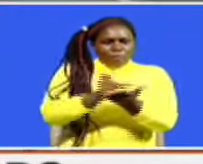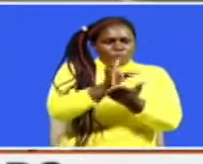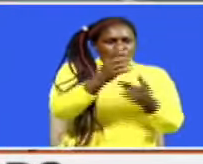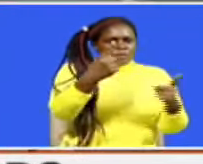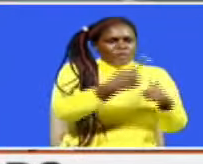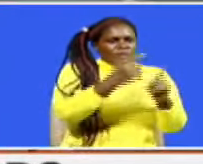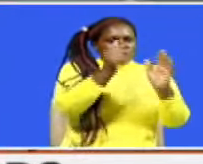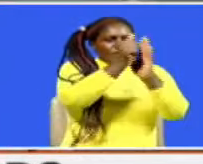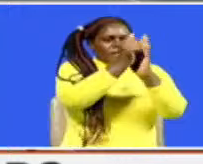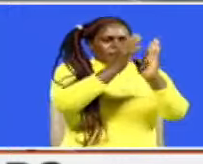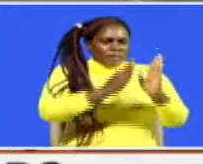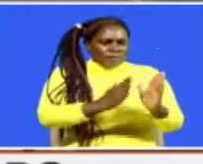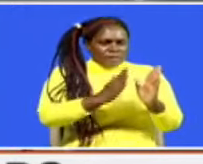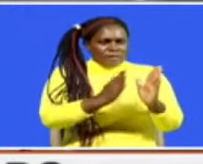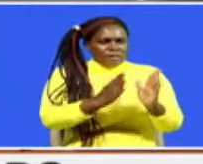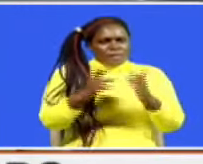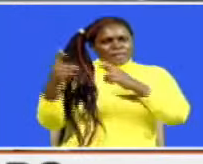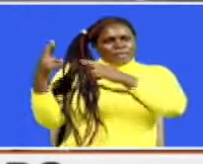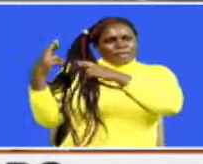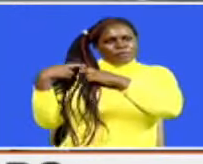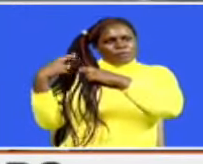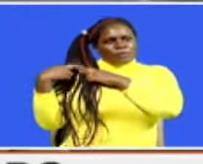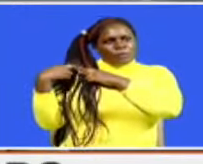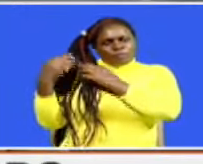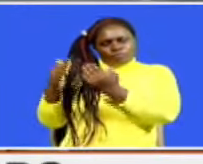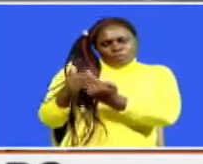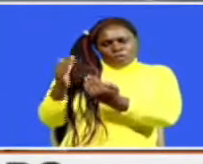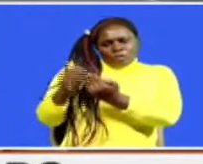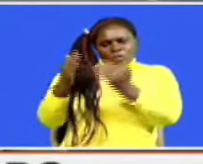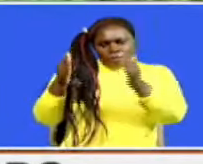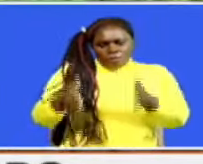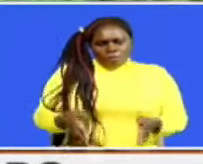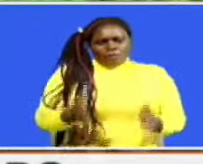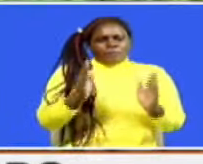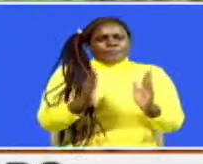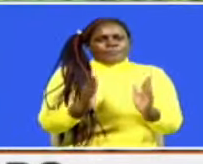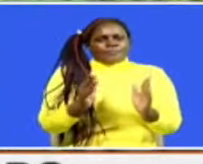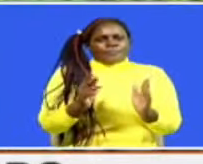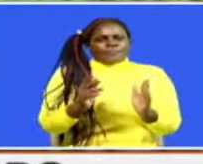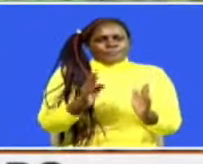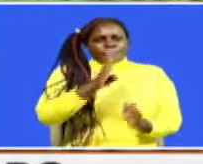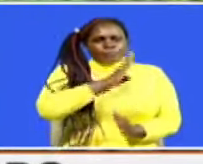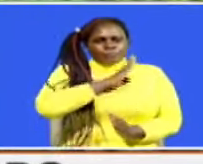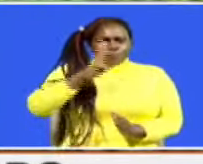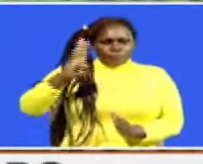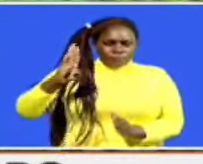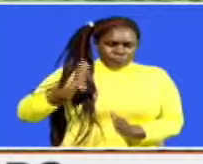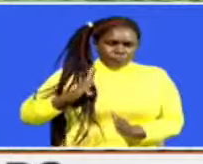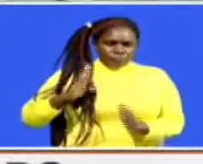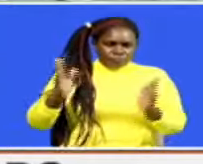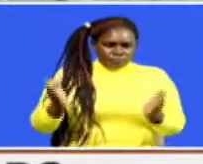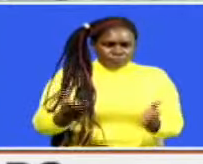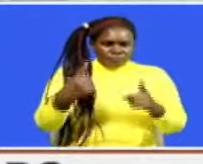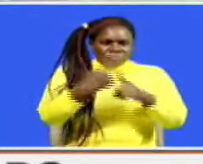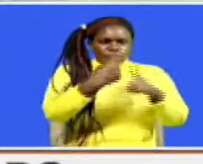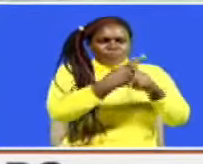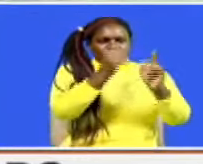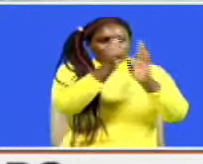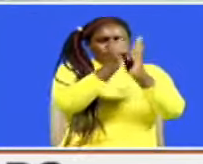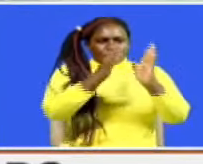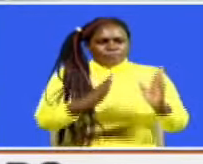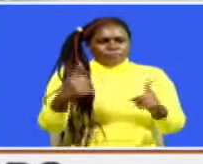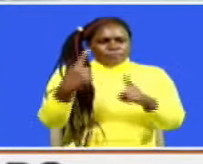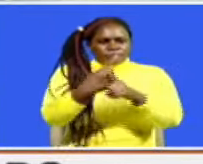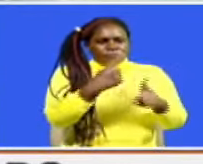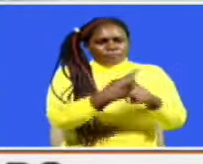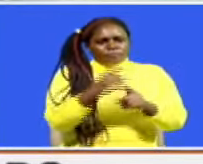road agencies whose mandate is the maintenance of roads. The Kenya Roads Board disburses funds to different agencies in